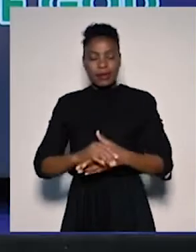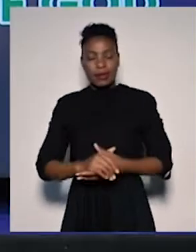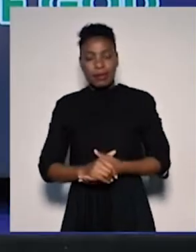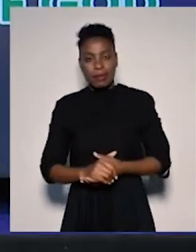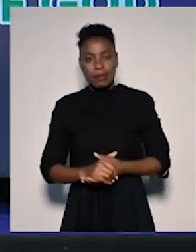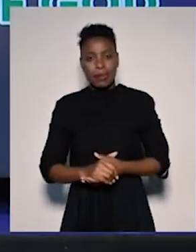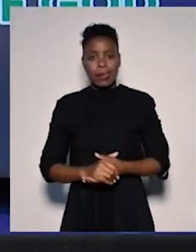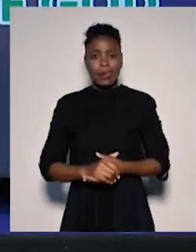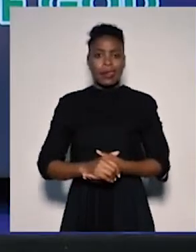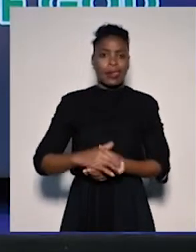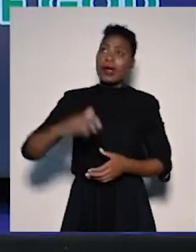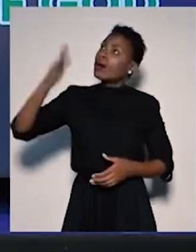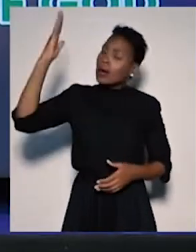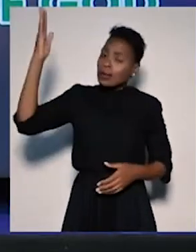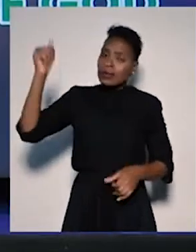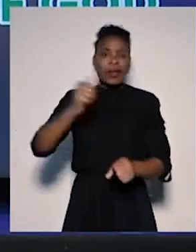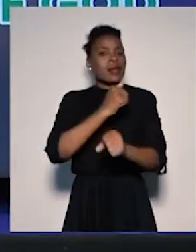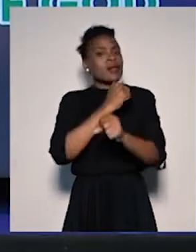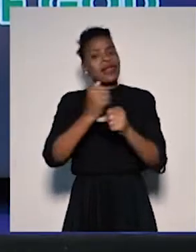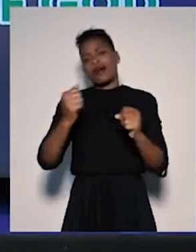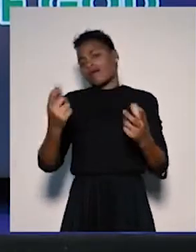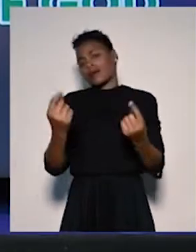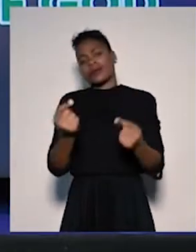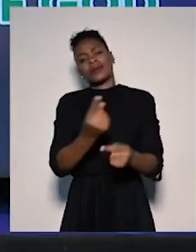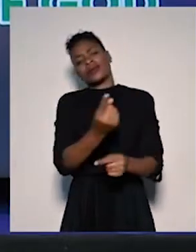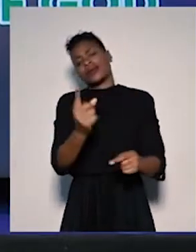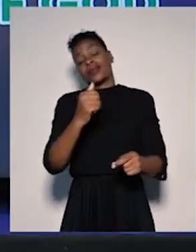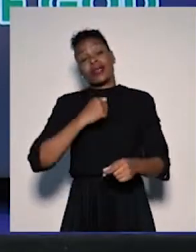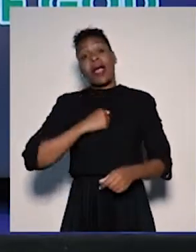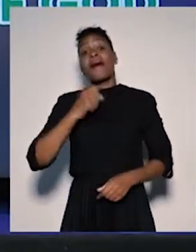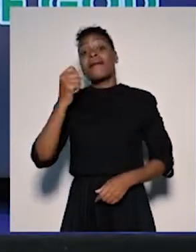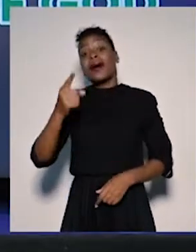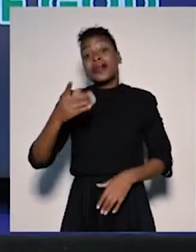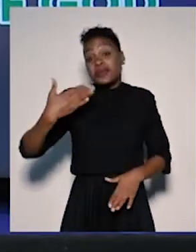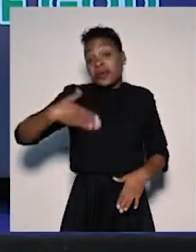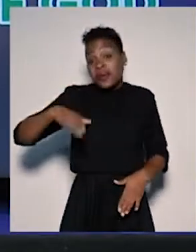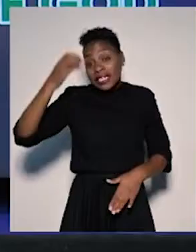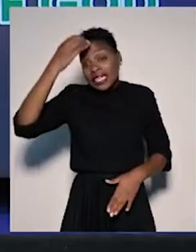See. God would never do that to us. But I get a robot like a king.